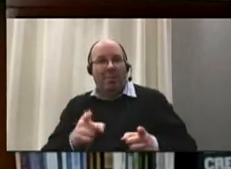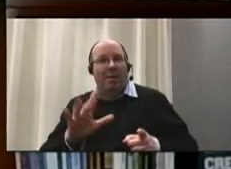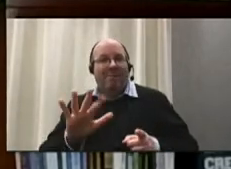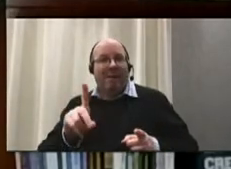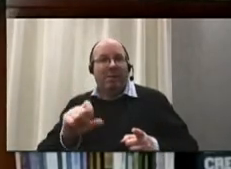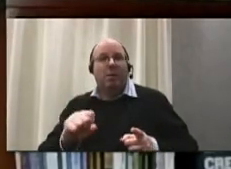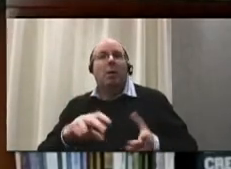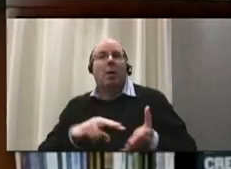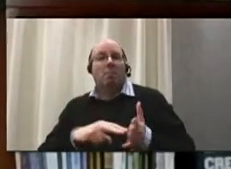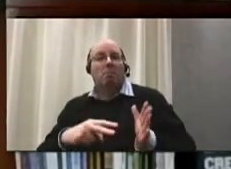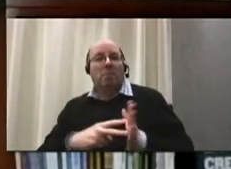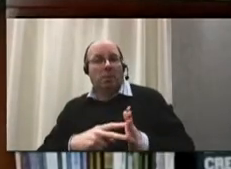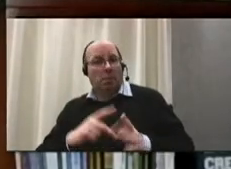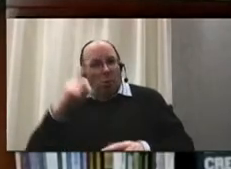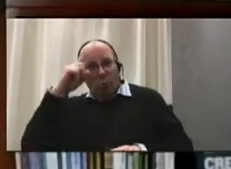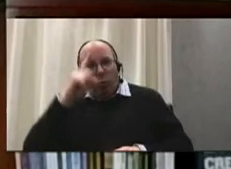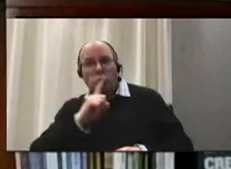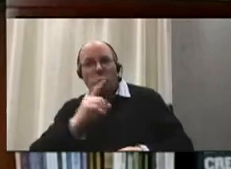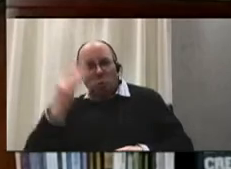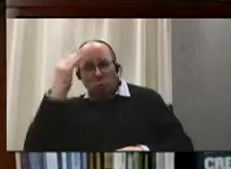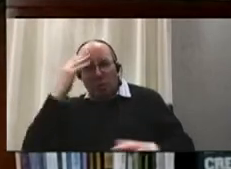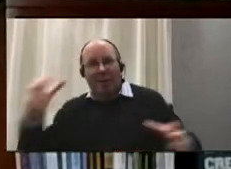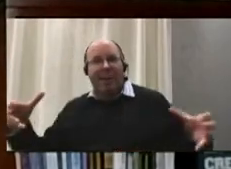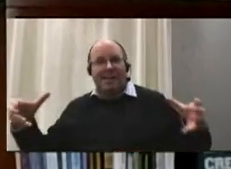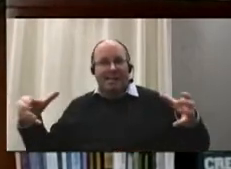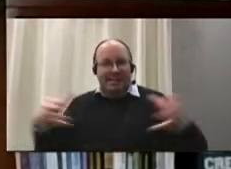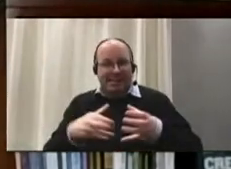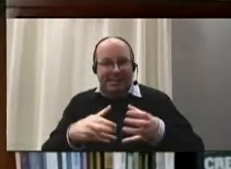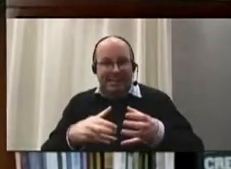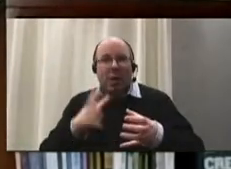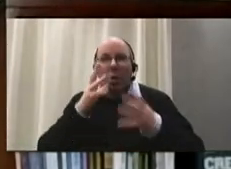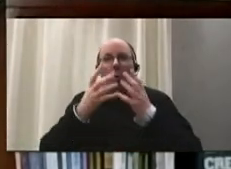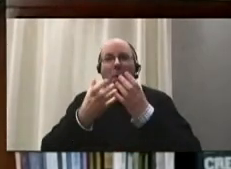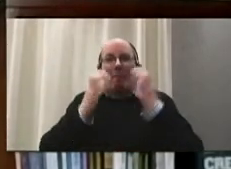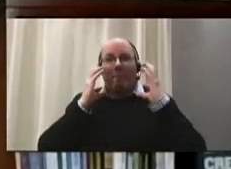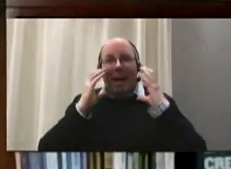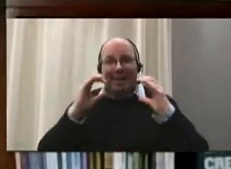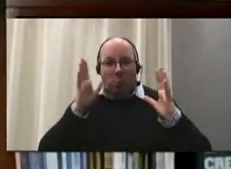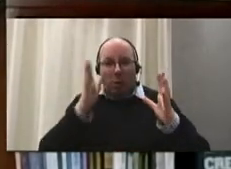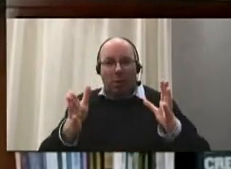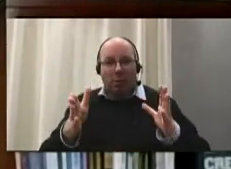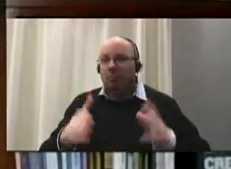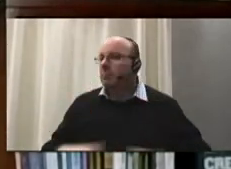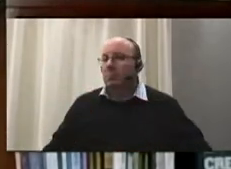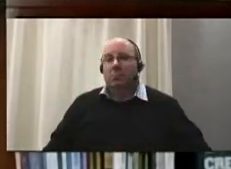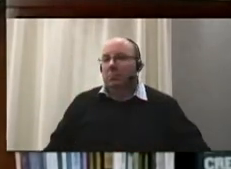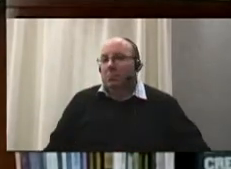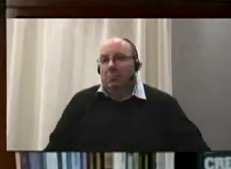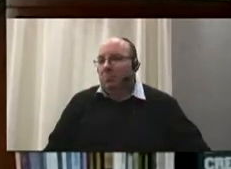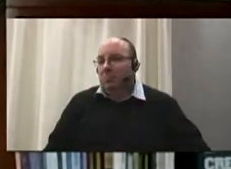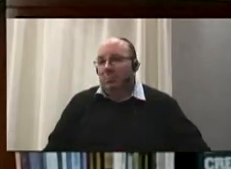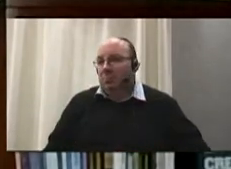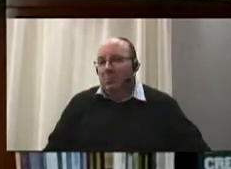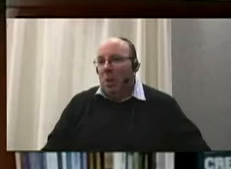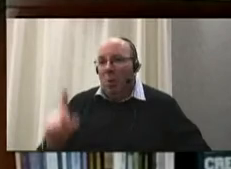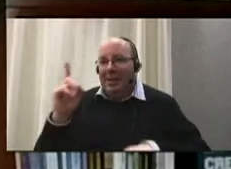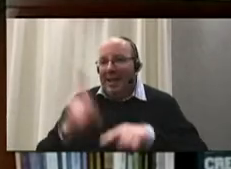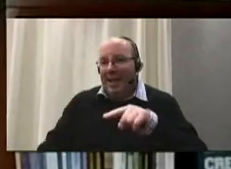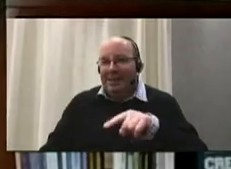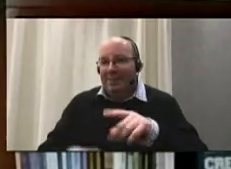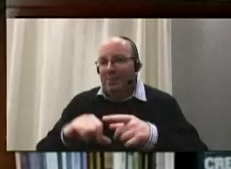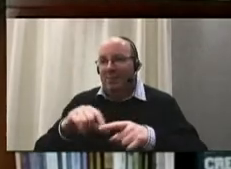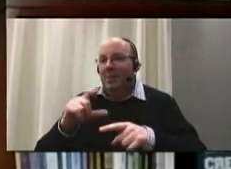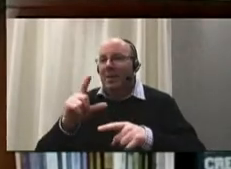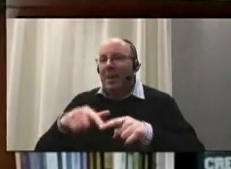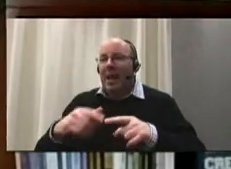and unmasked. Well, we have lunch in schools in which students are in the cafeteria. Yes, we have